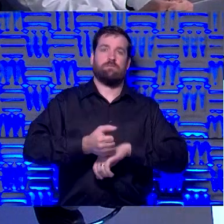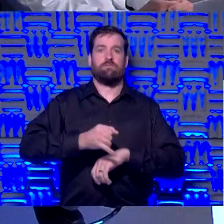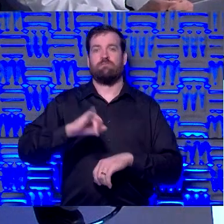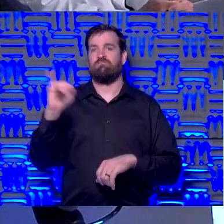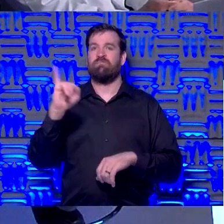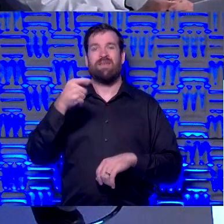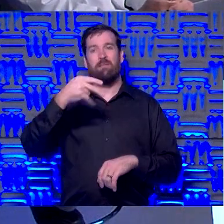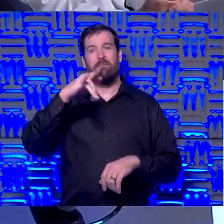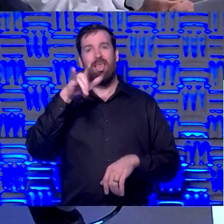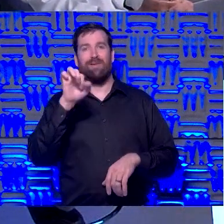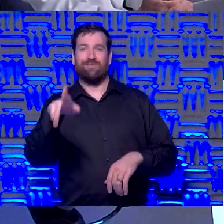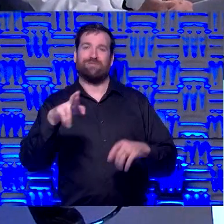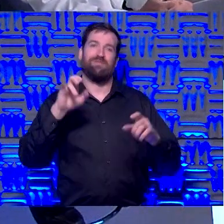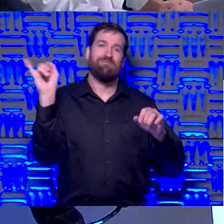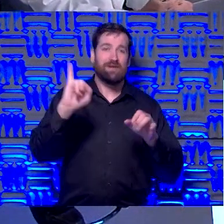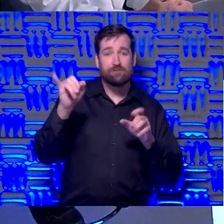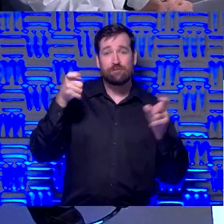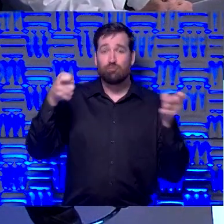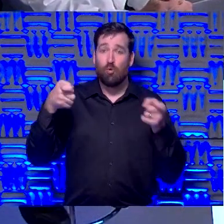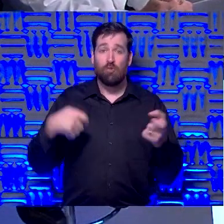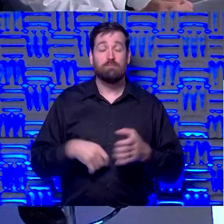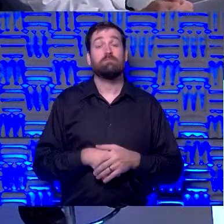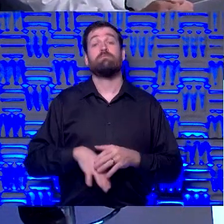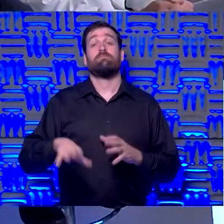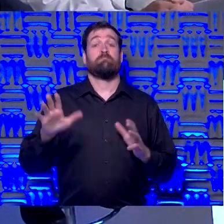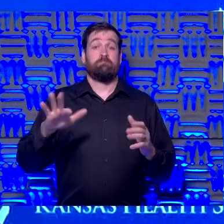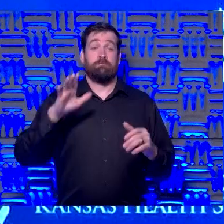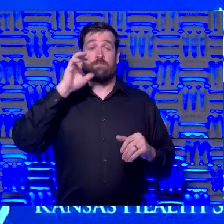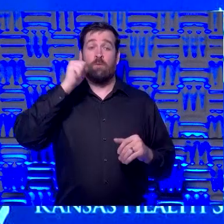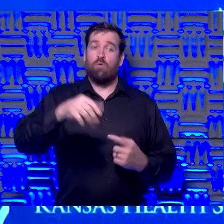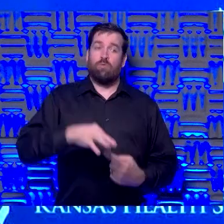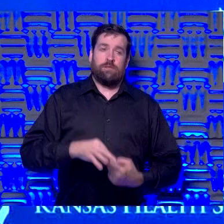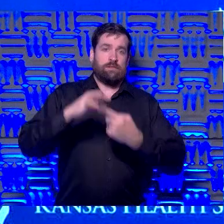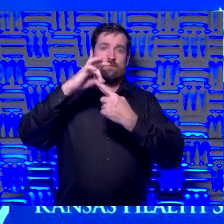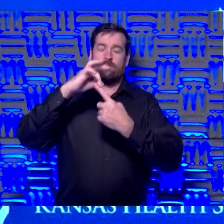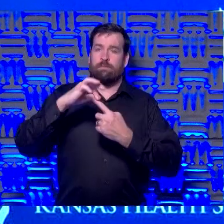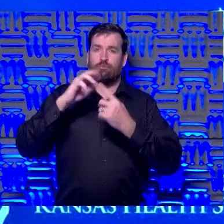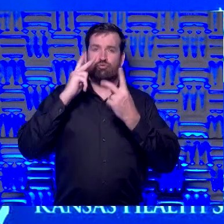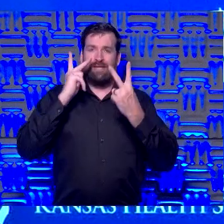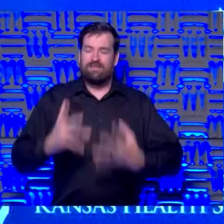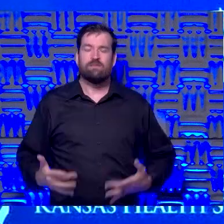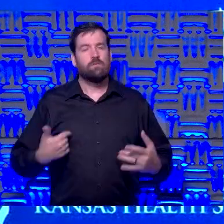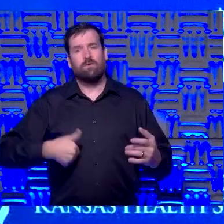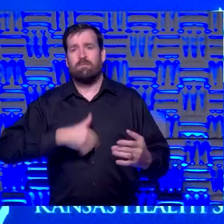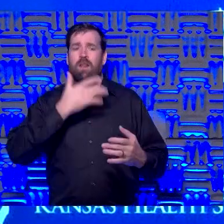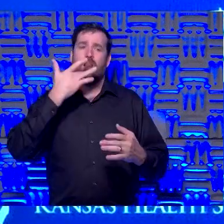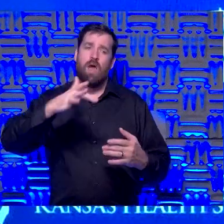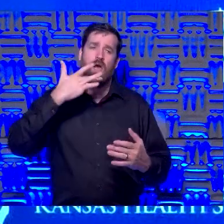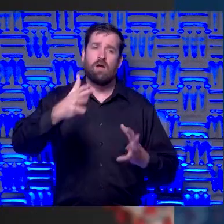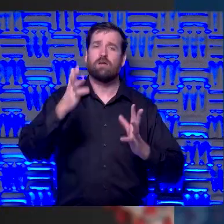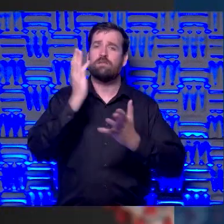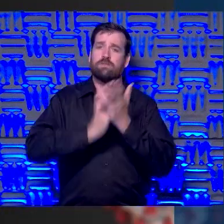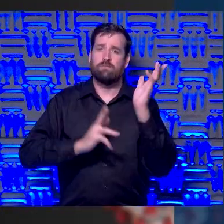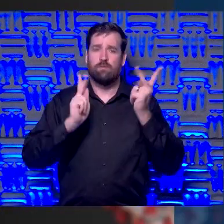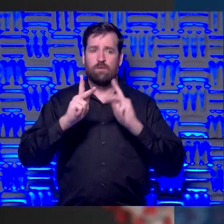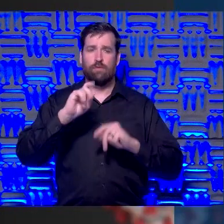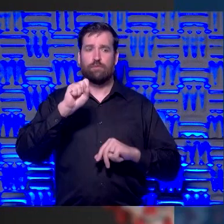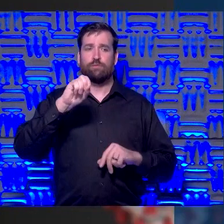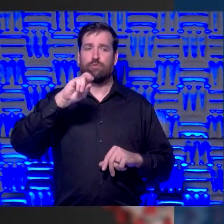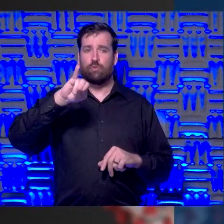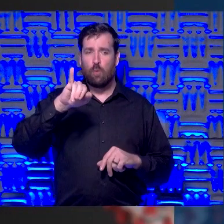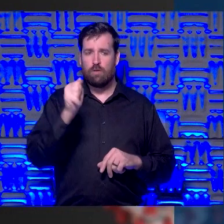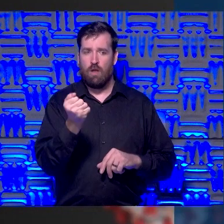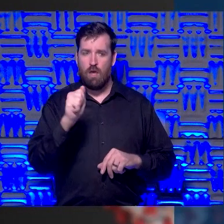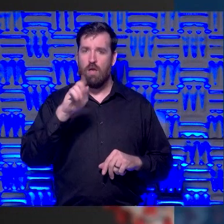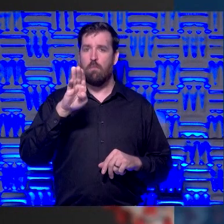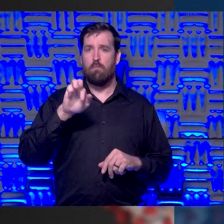pillars of We talk infection about them every prevention, day. yep. Hey, tomorrow we have a really special guest on. We've been so lucky with some of the good folks we've had on. Sonia Bartolome